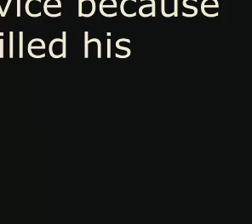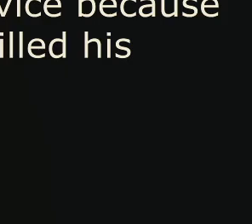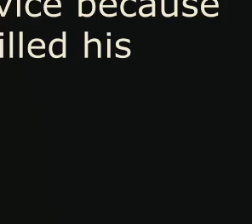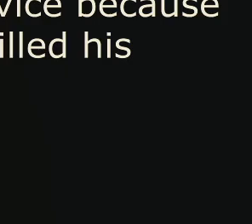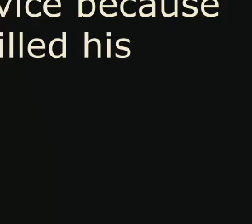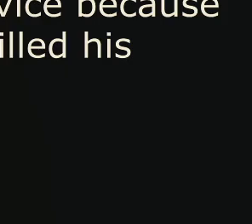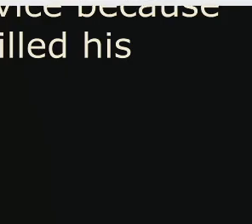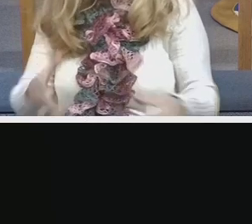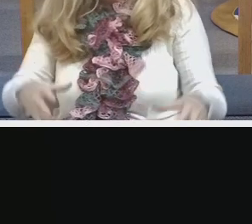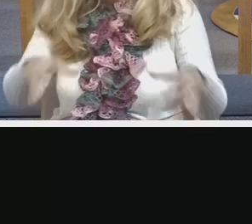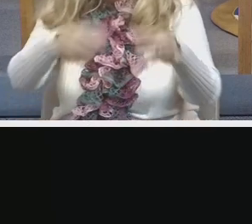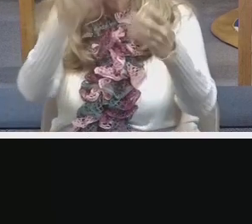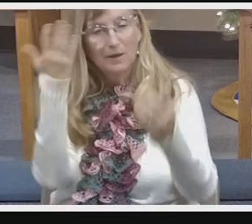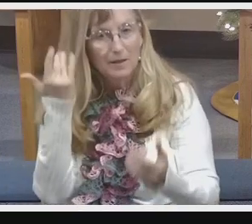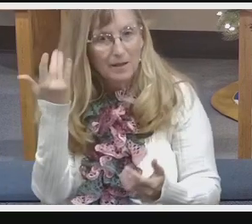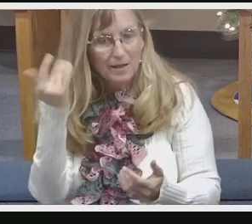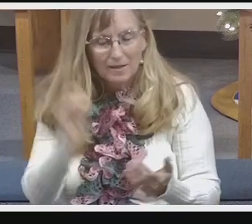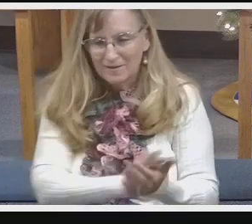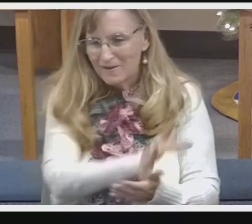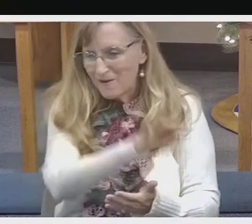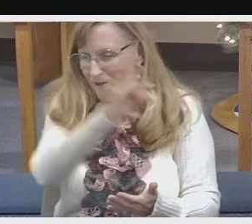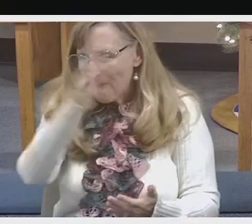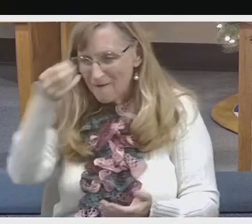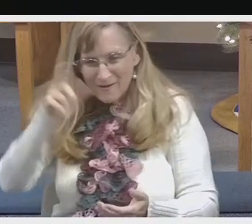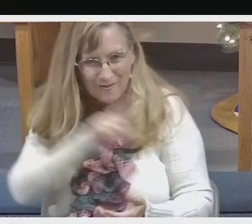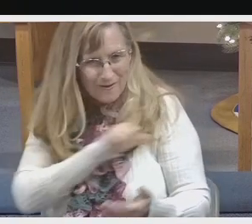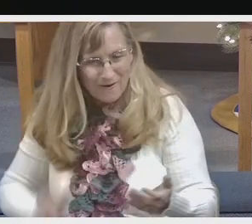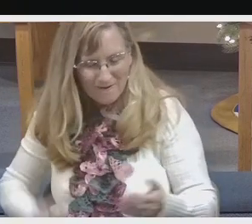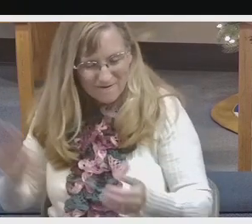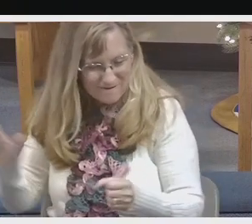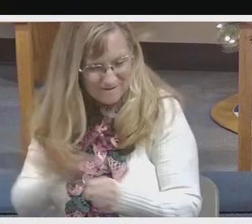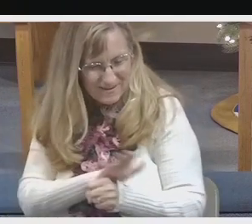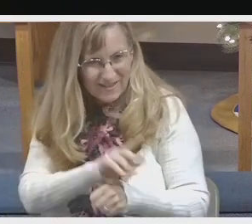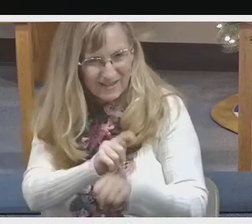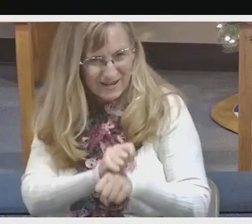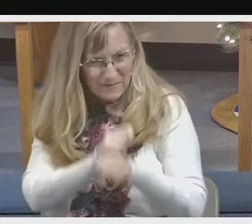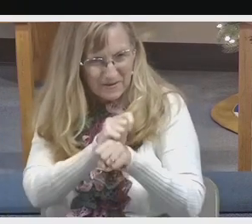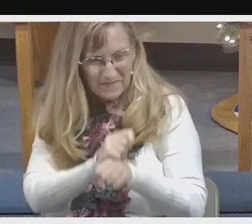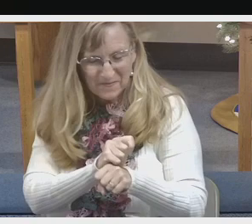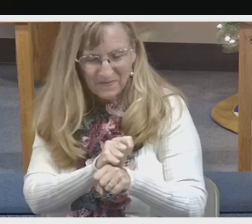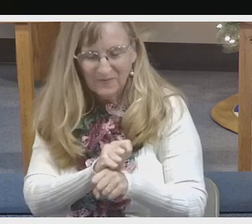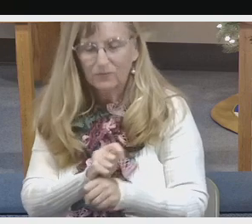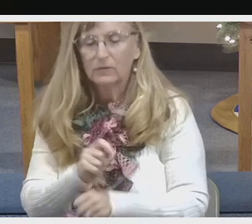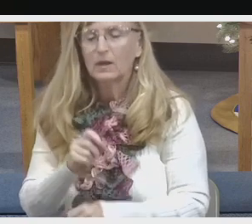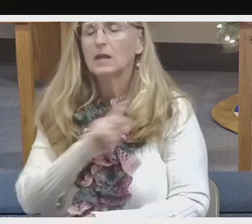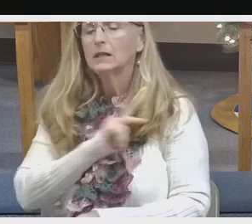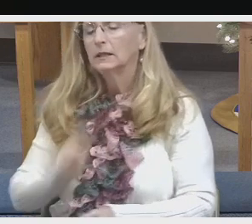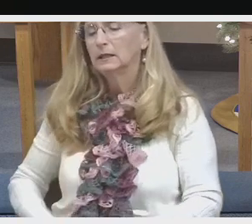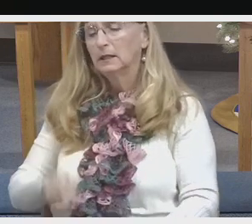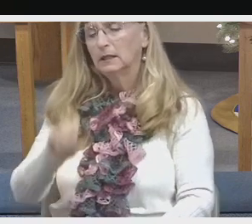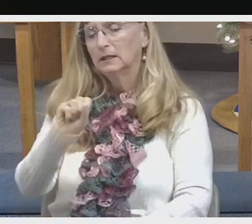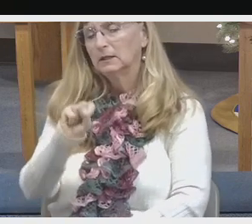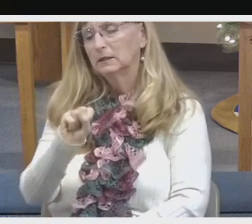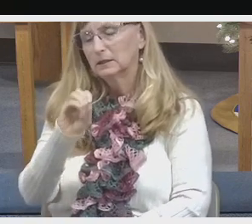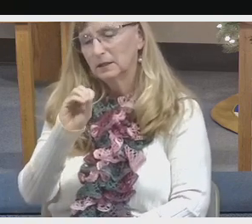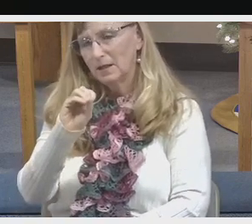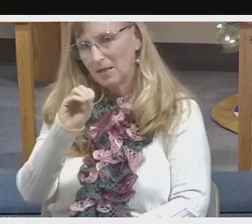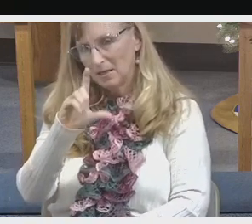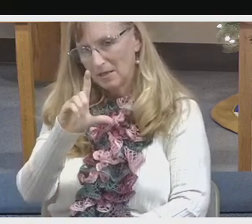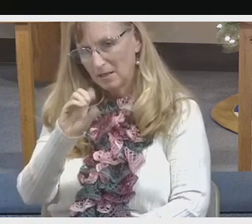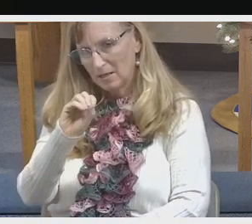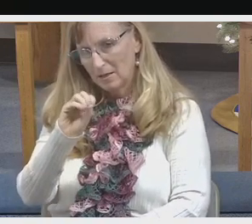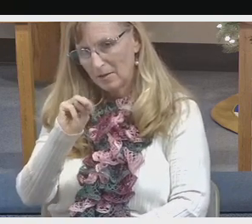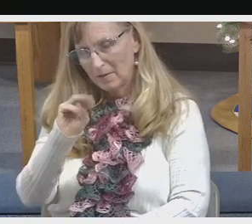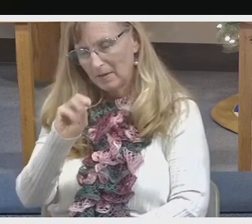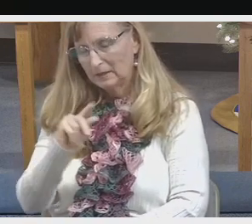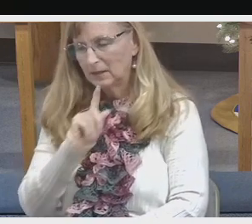Lord filled his temple. Then Solomon said, "The Lord has said that he would dwell in a dark